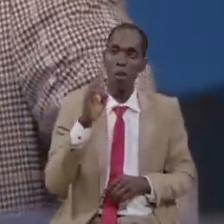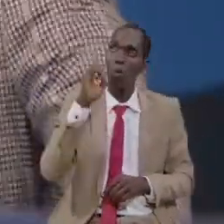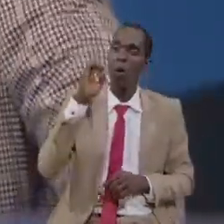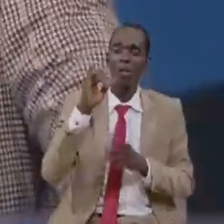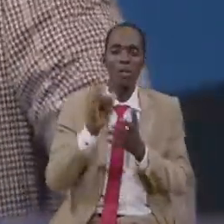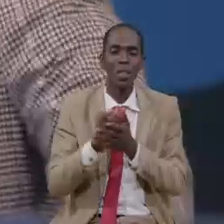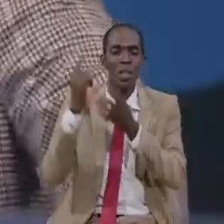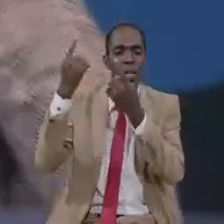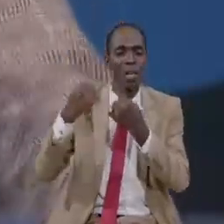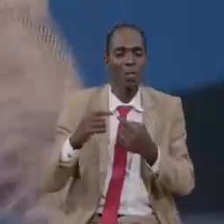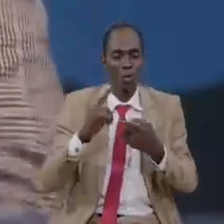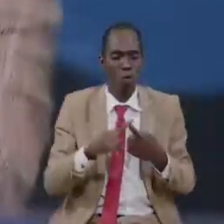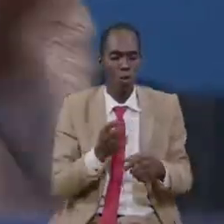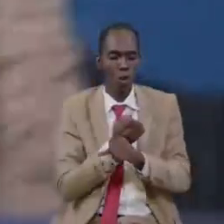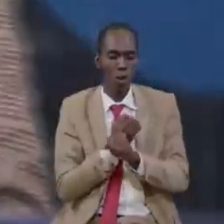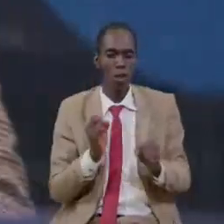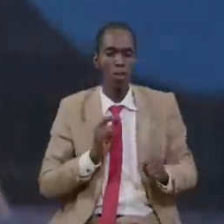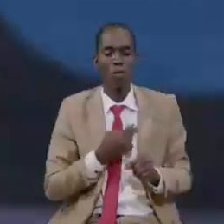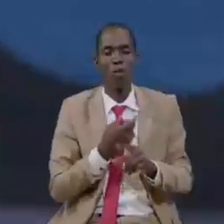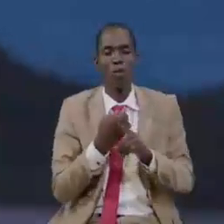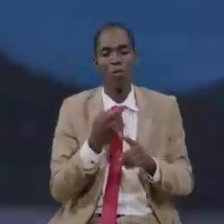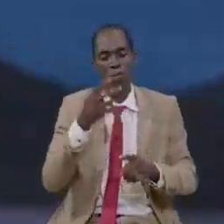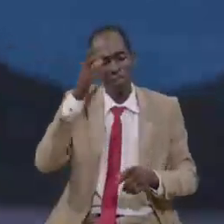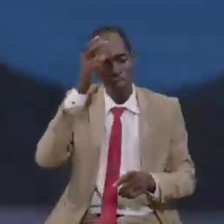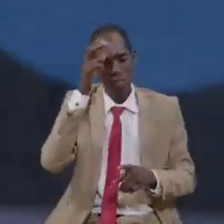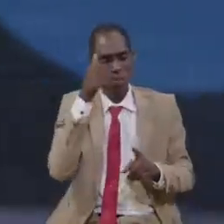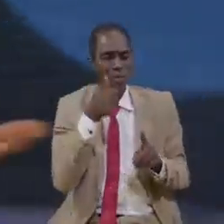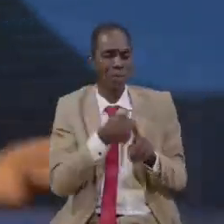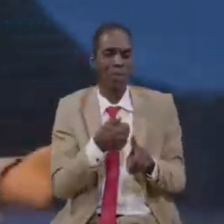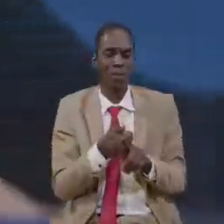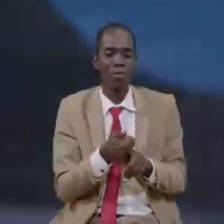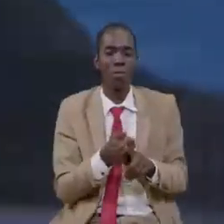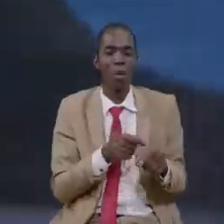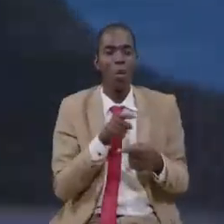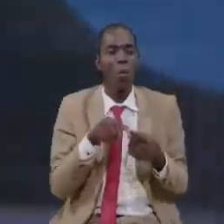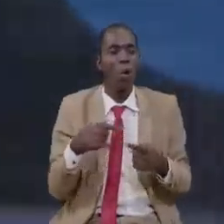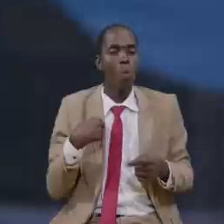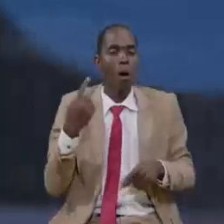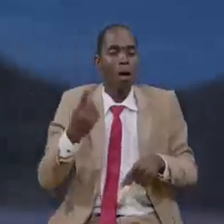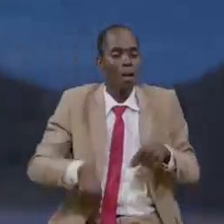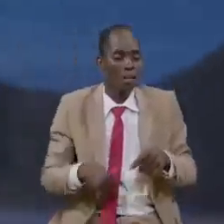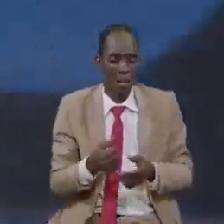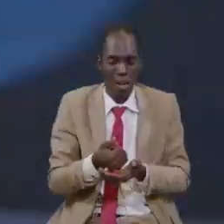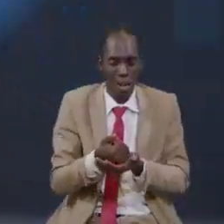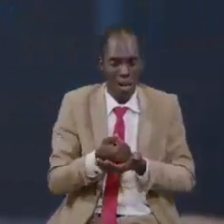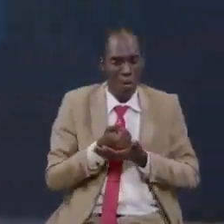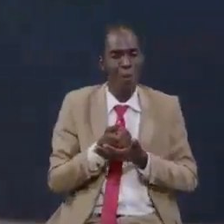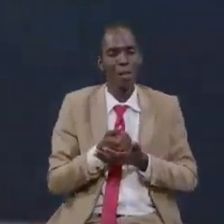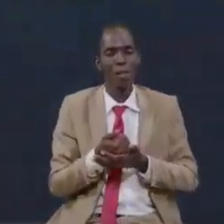Satan himself. When we could not help ourselves, and when we came to understand that